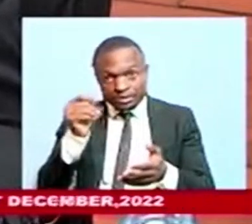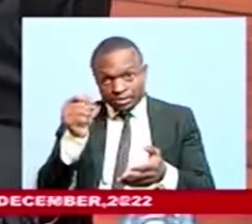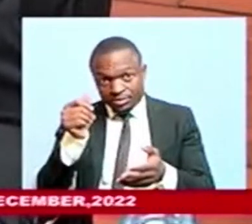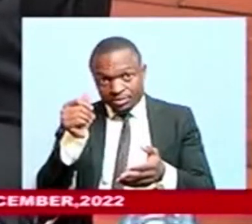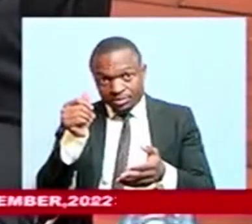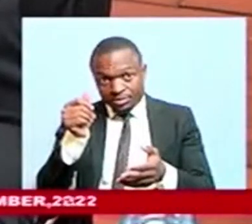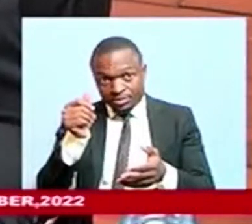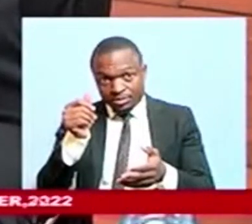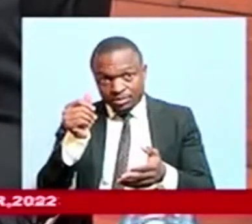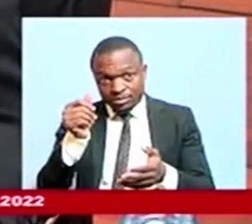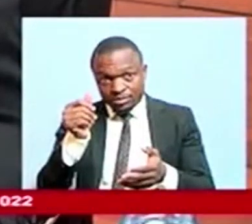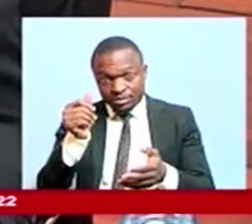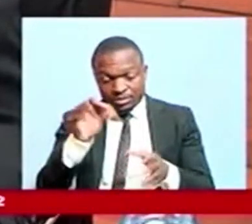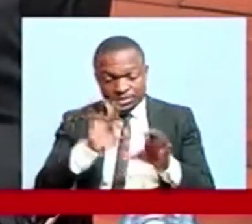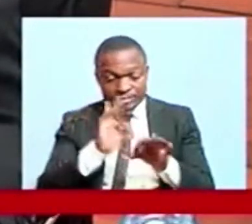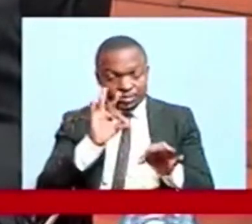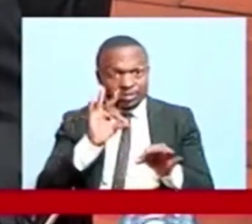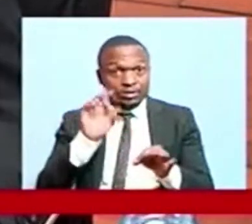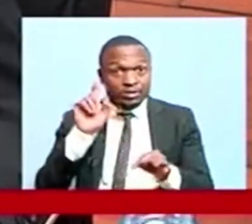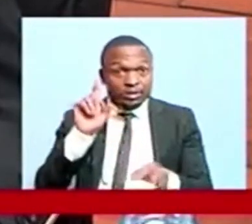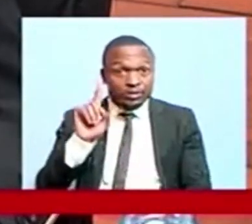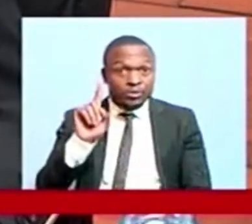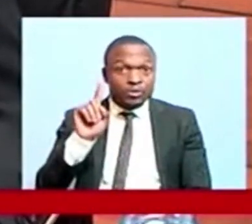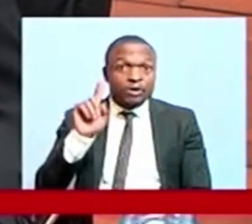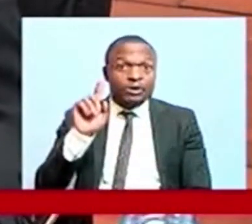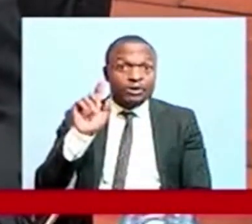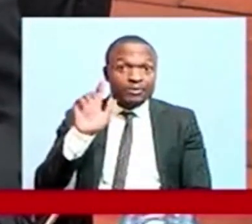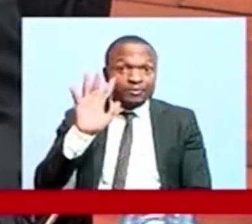by auditors is